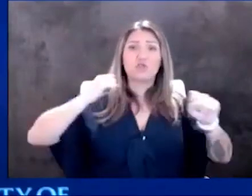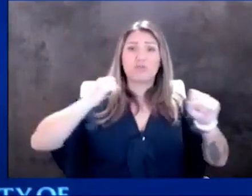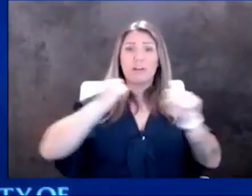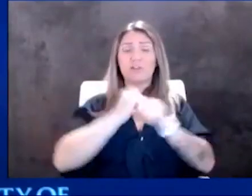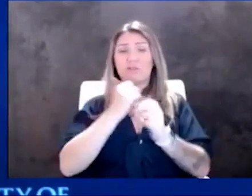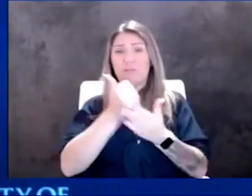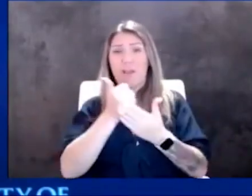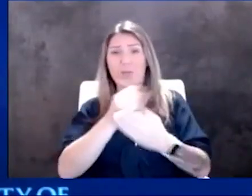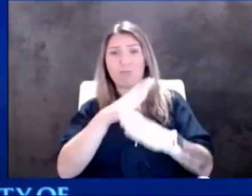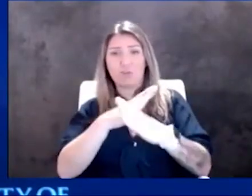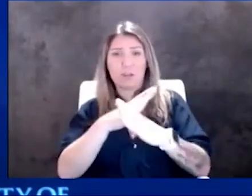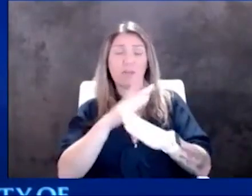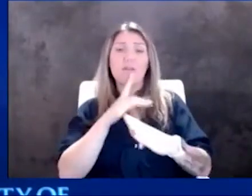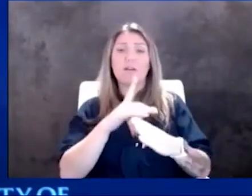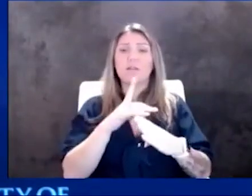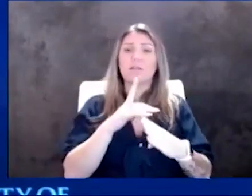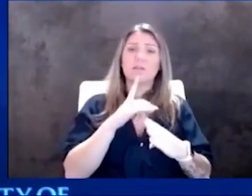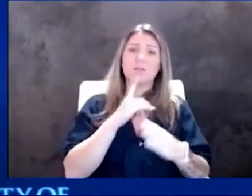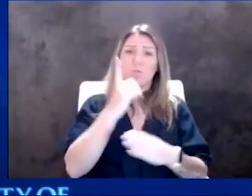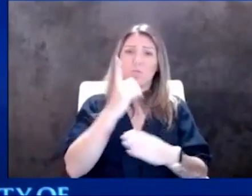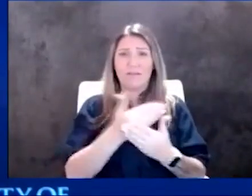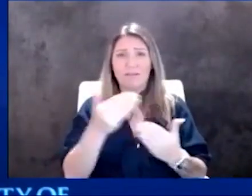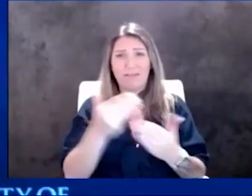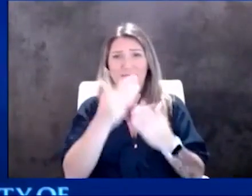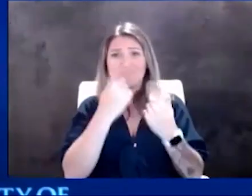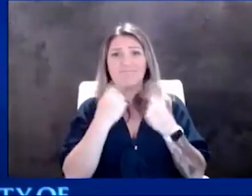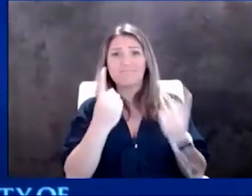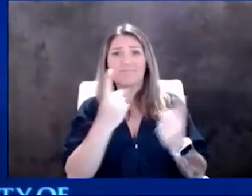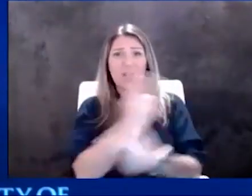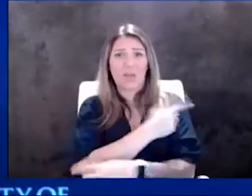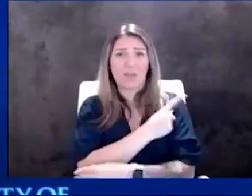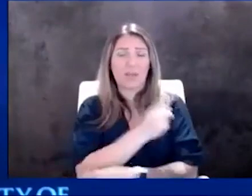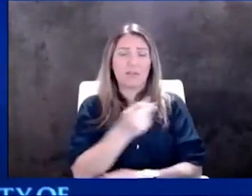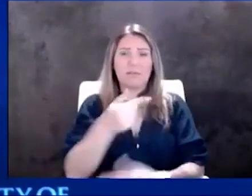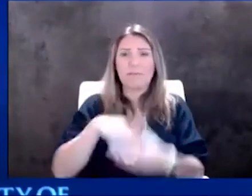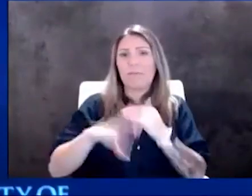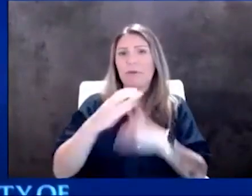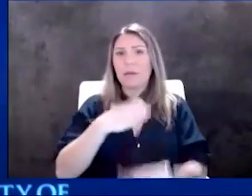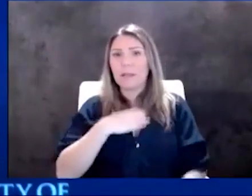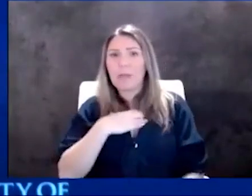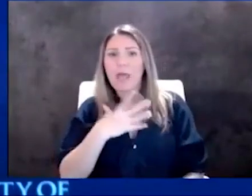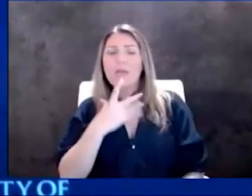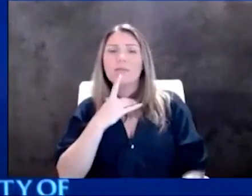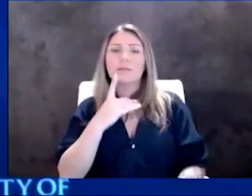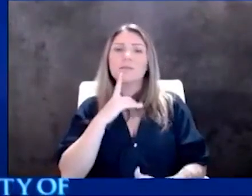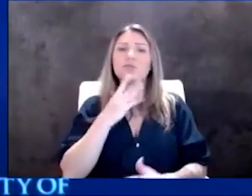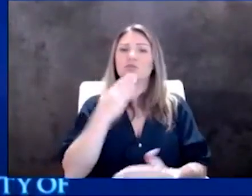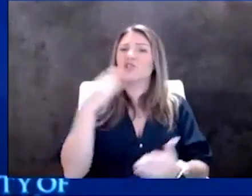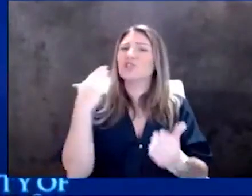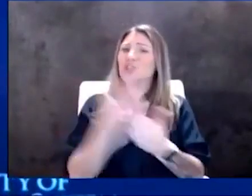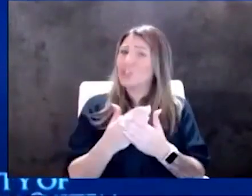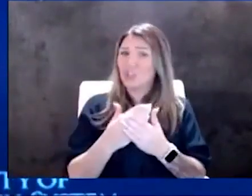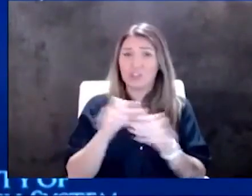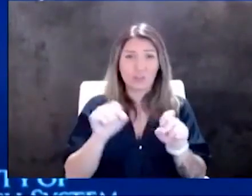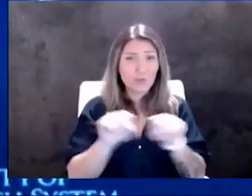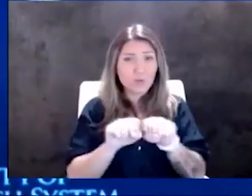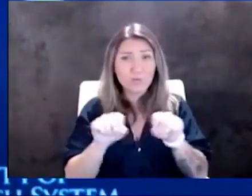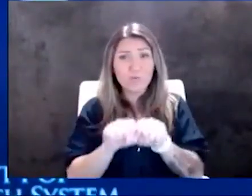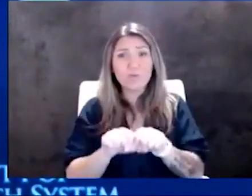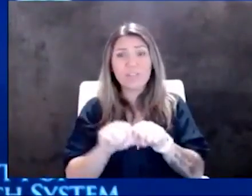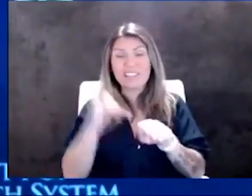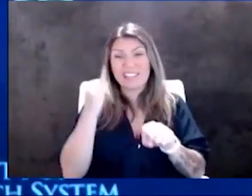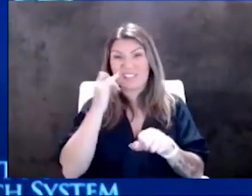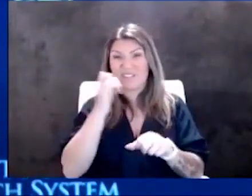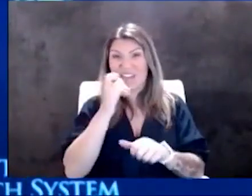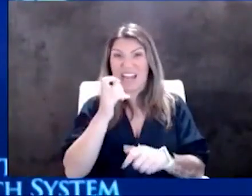making sure you have, one of the big things I always tell my patients when they come in with these complaints is you got to make sure you have good footwear. And if you don't change your tennis shoes every 6